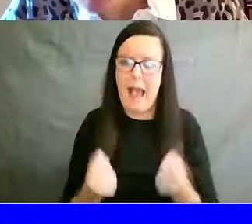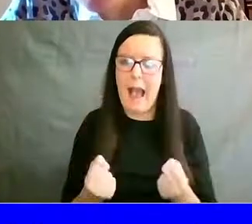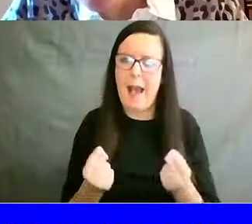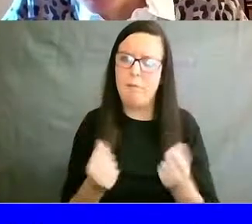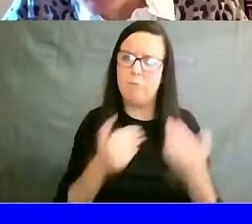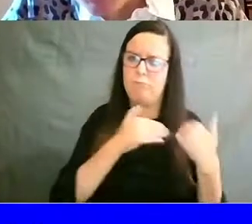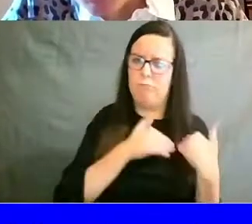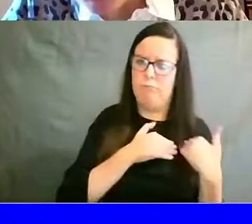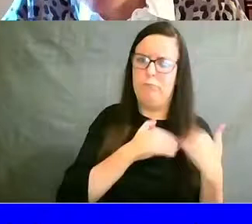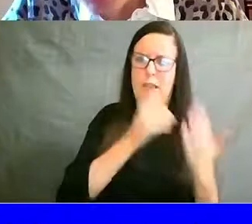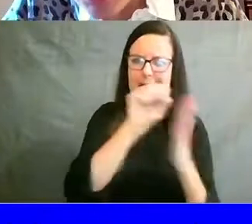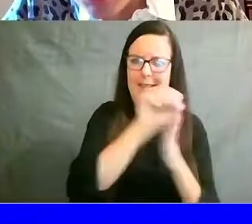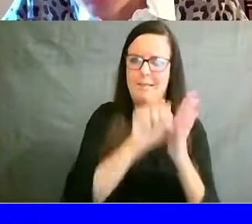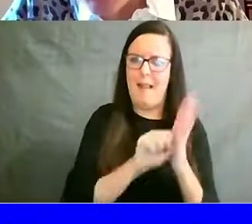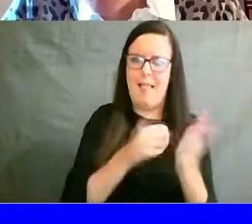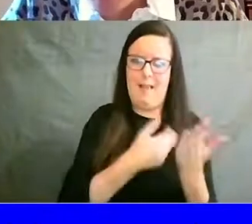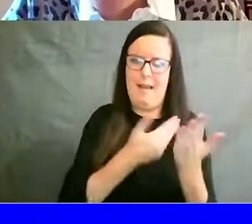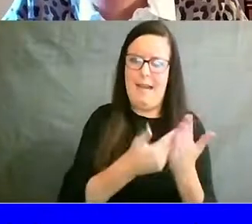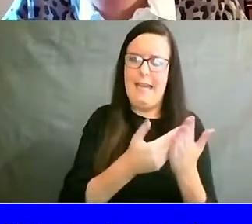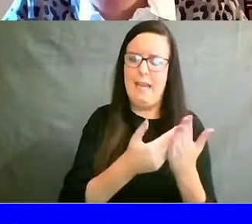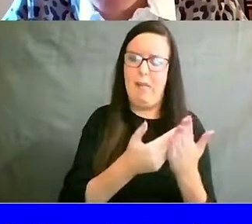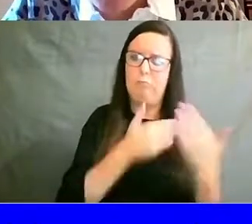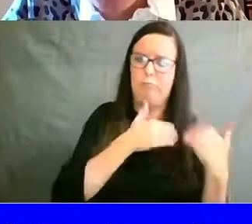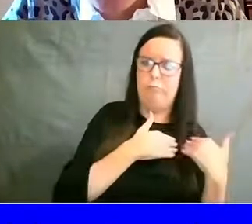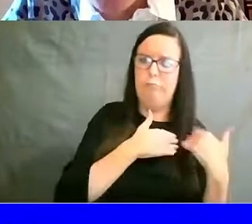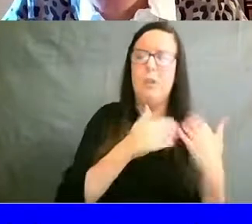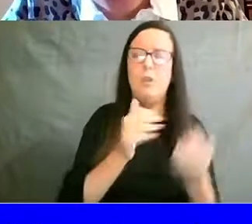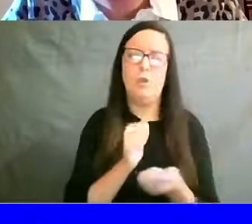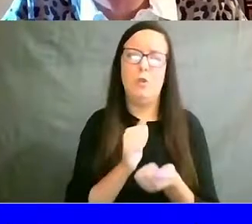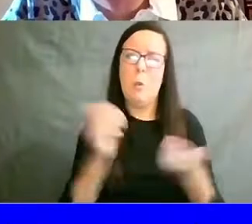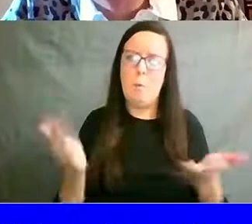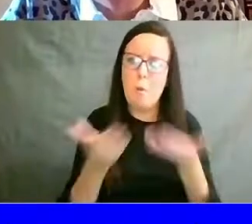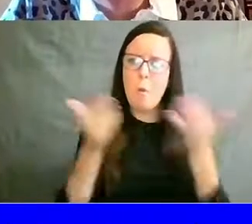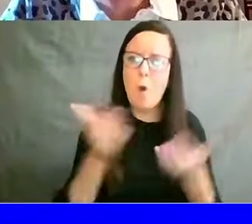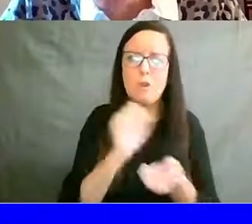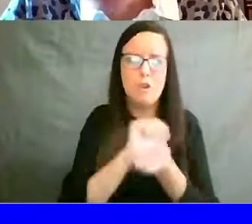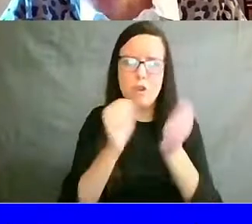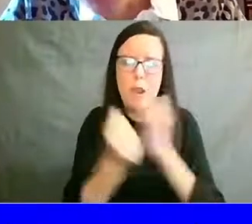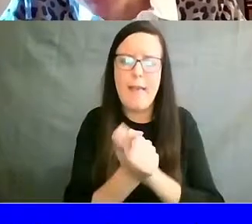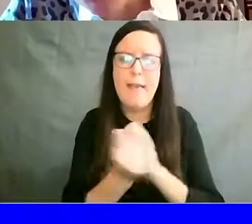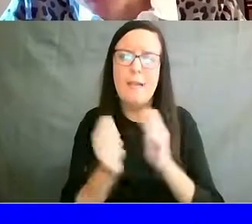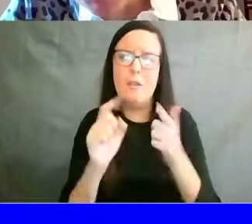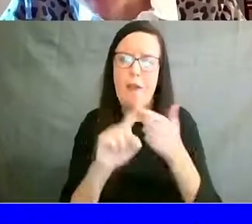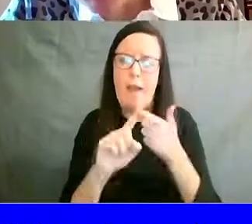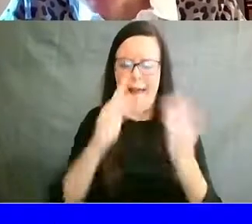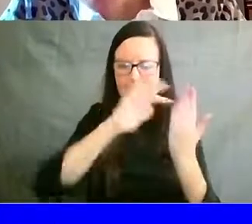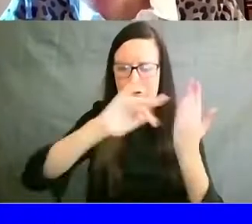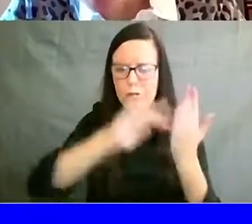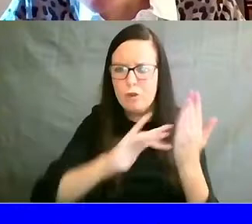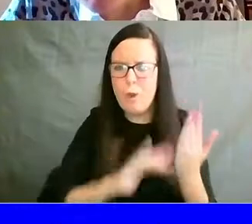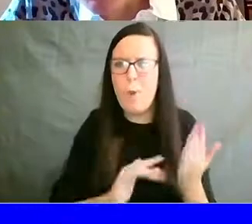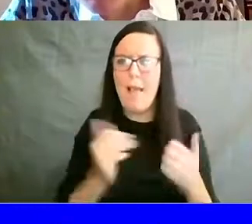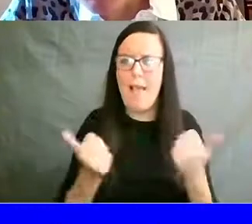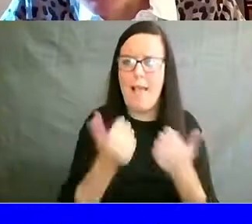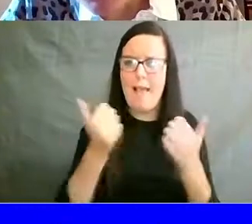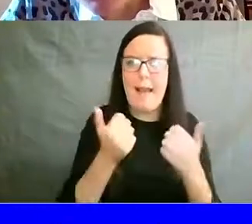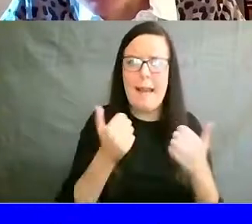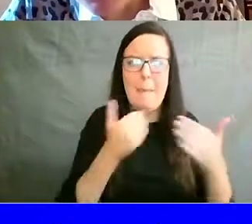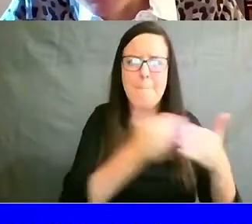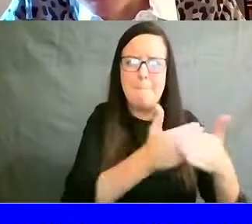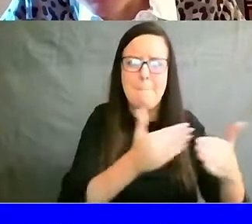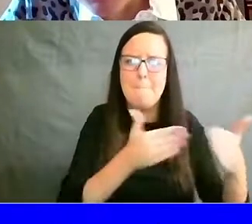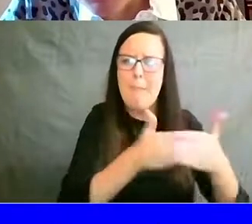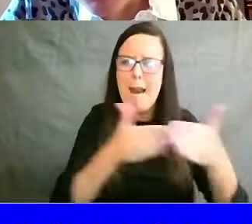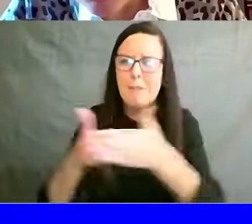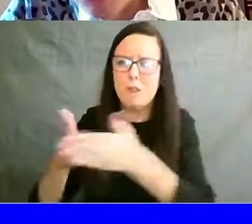promote organisational change and to undo any blockers that might prevent somebody exercising